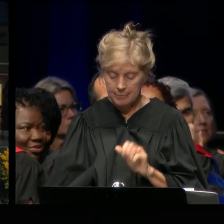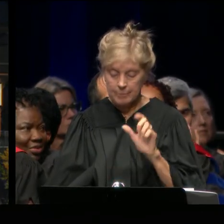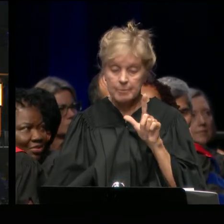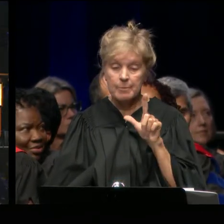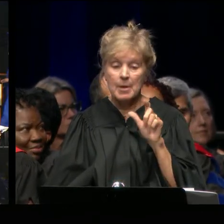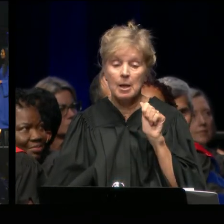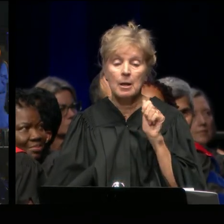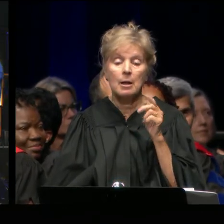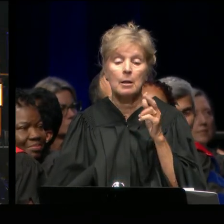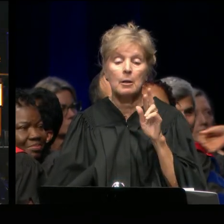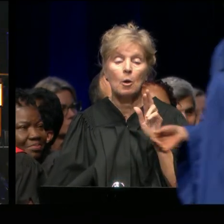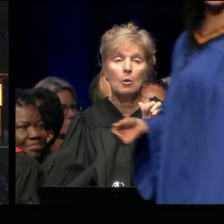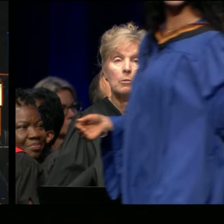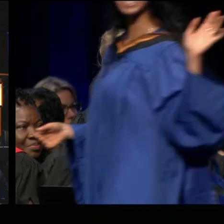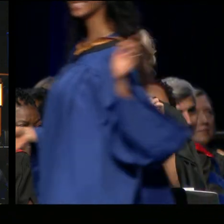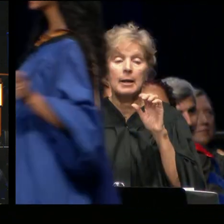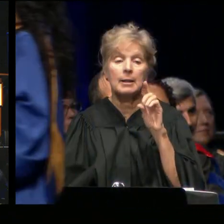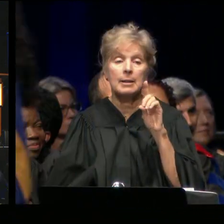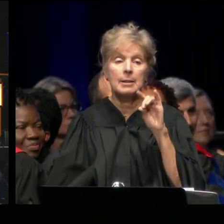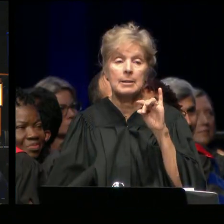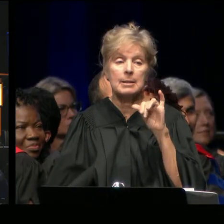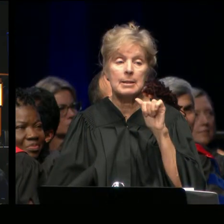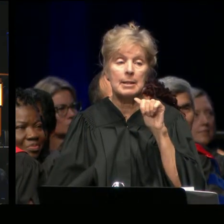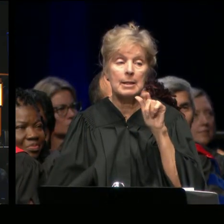Laura Diaz.